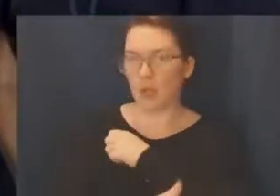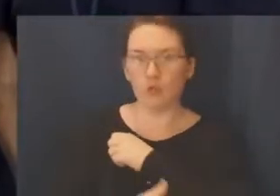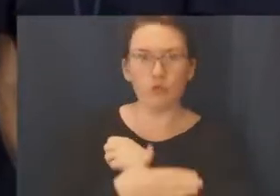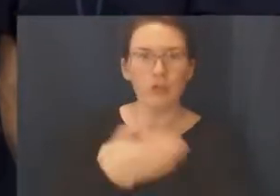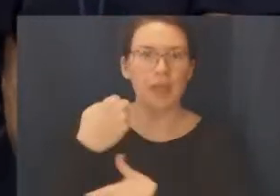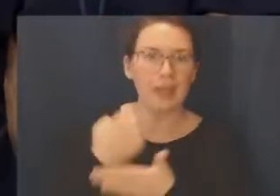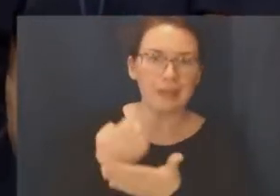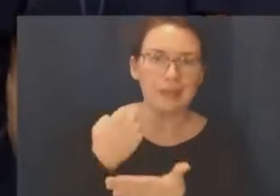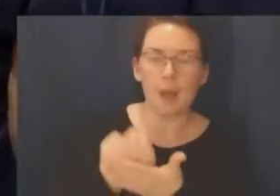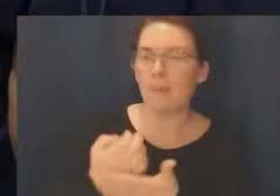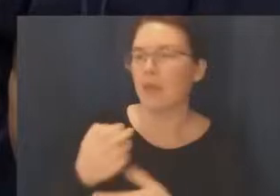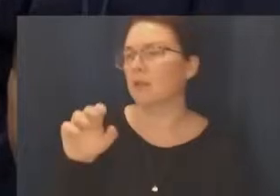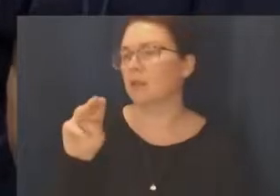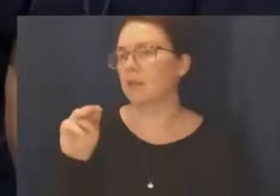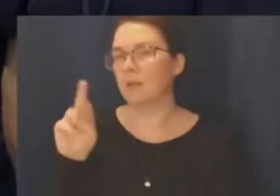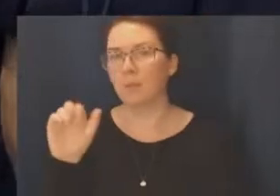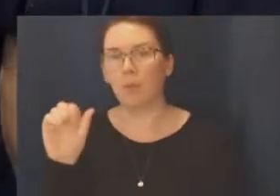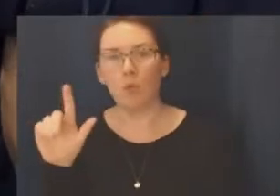from just